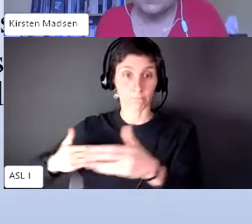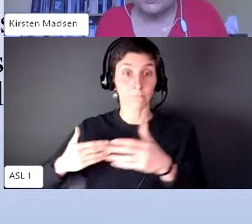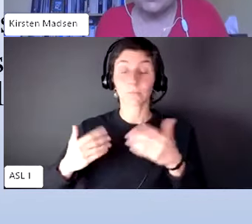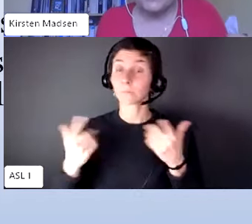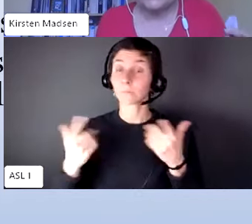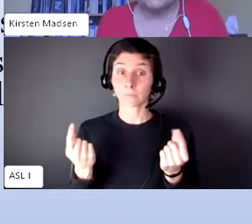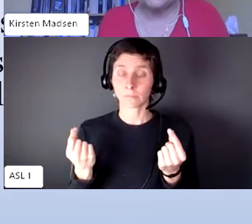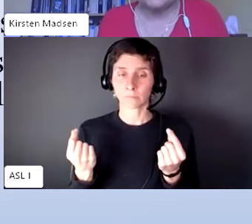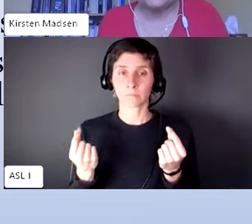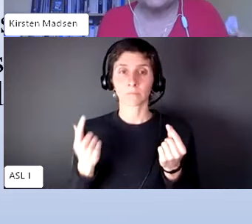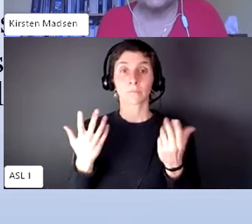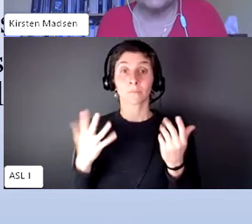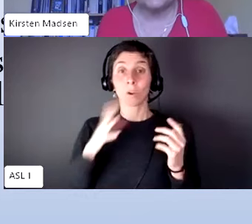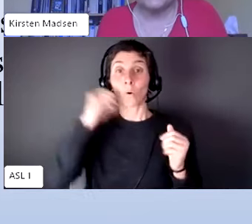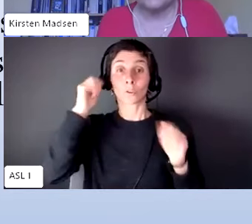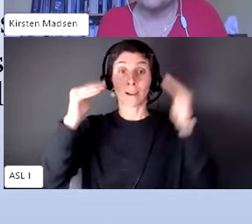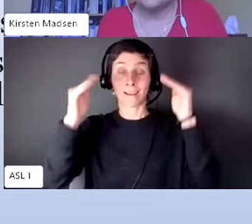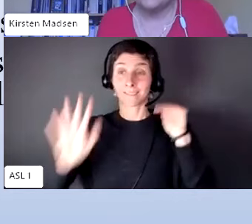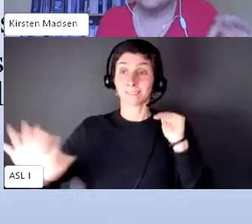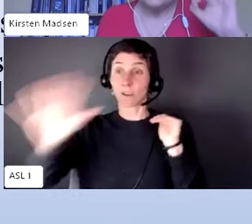we surveyed older adults in Ontario,